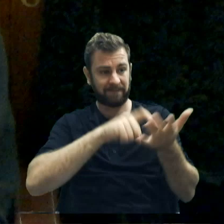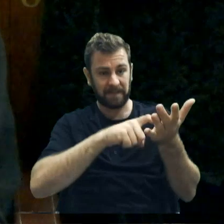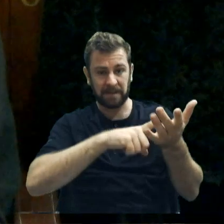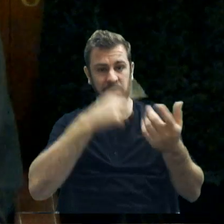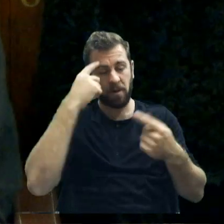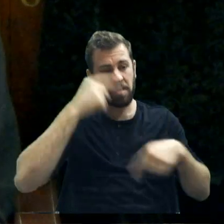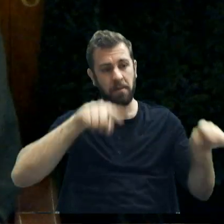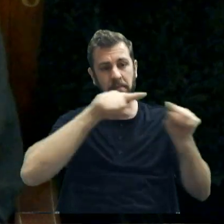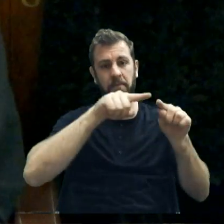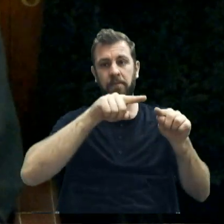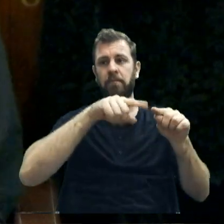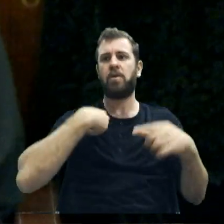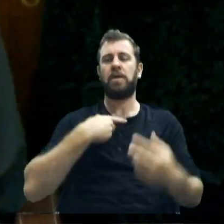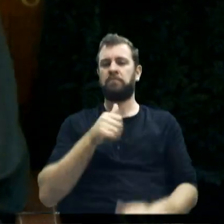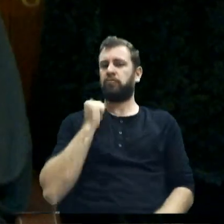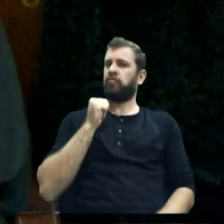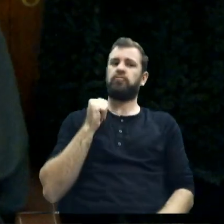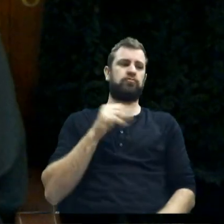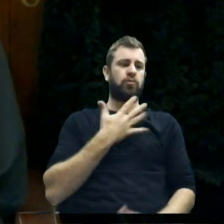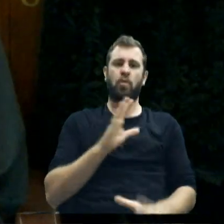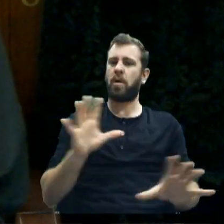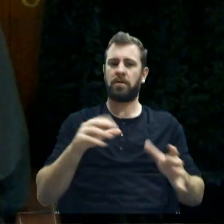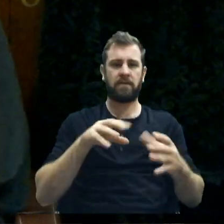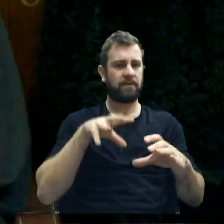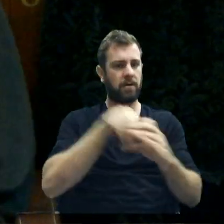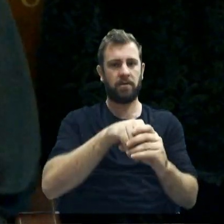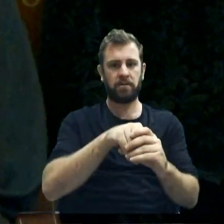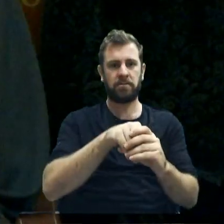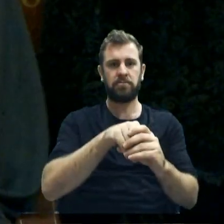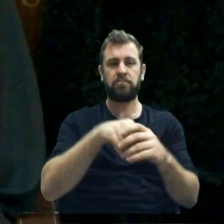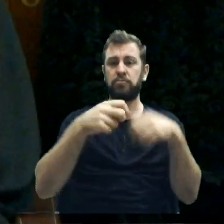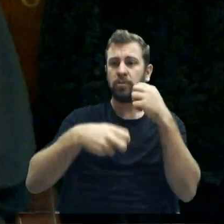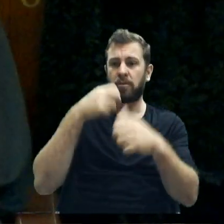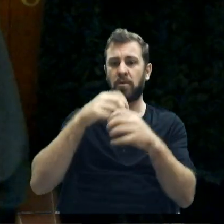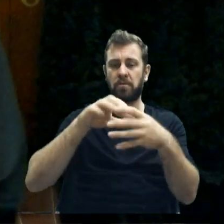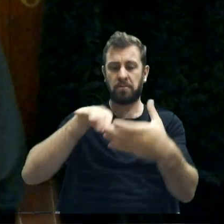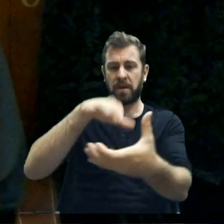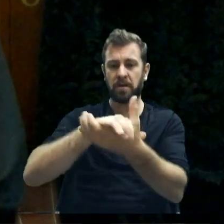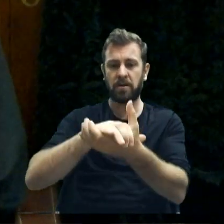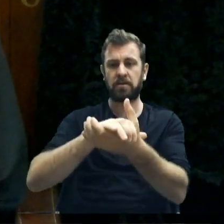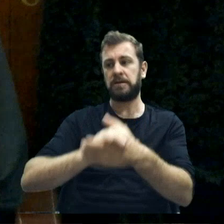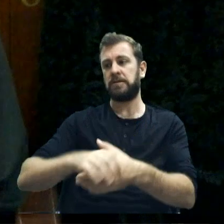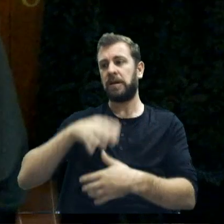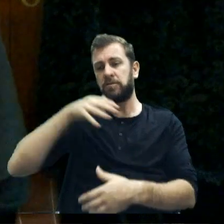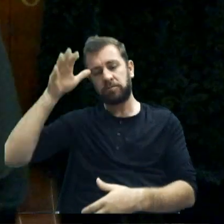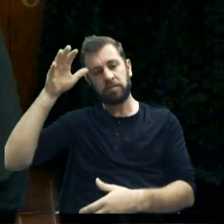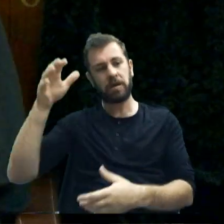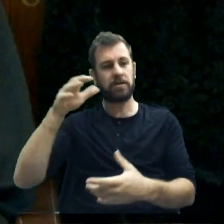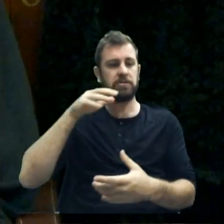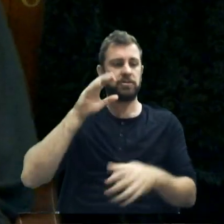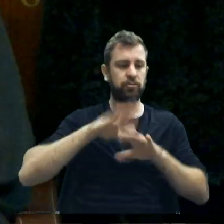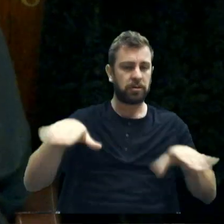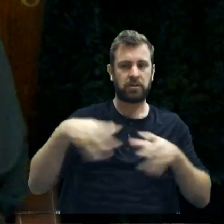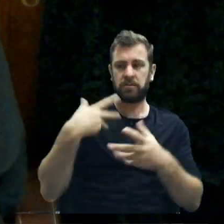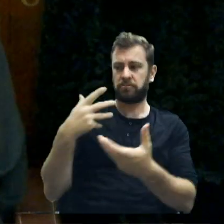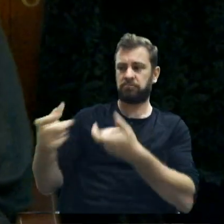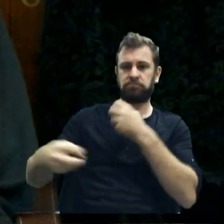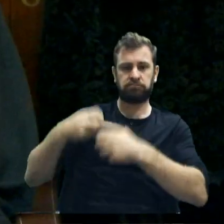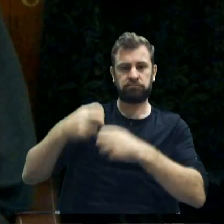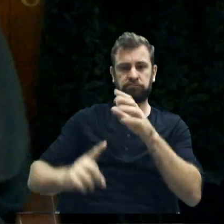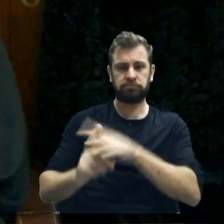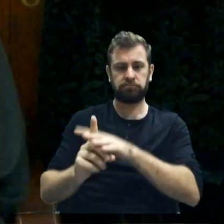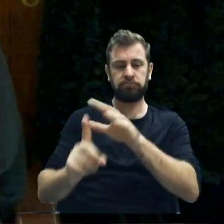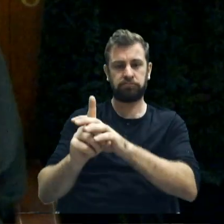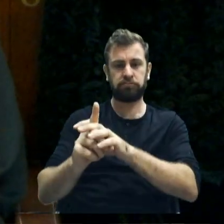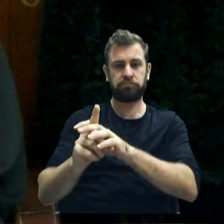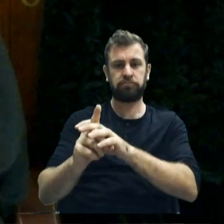involved. Troubled marriages, problems with children and parents, individual who now has adopted a